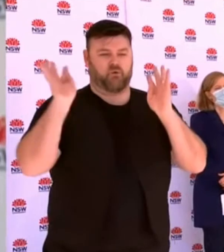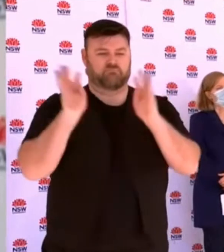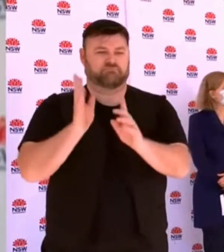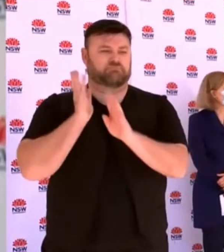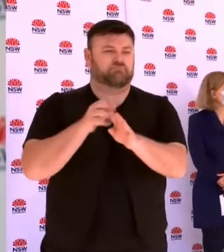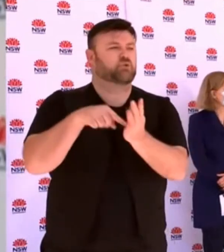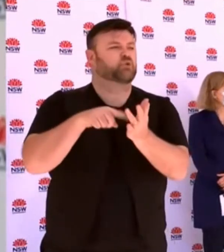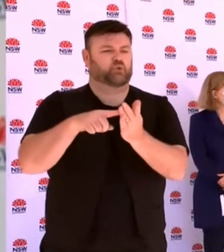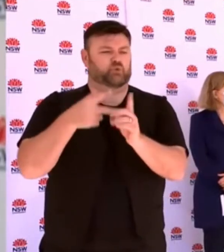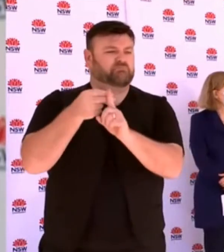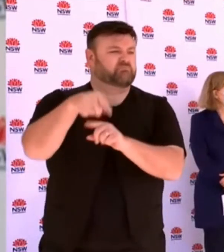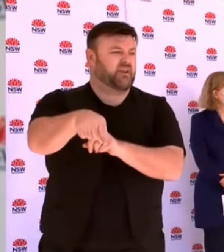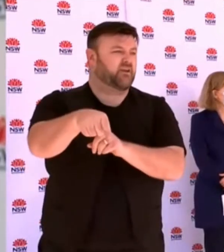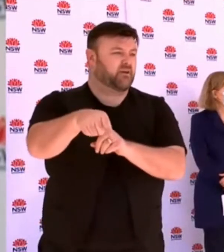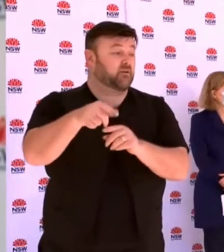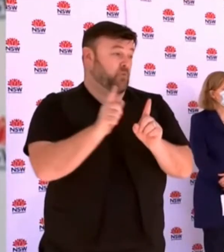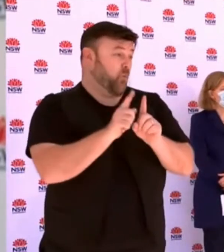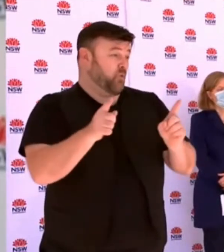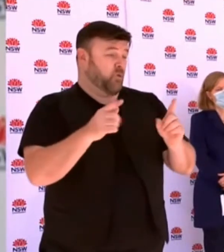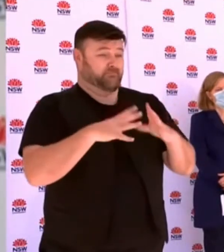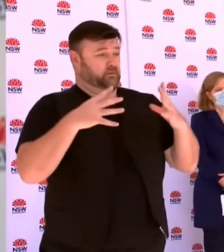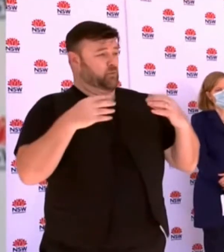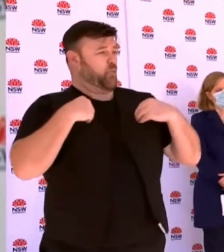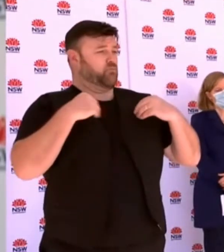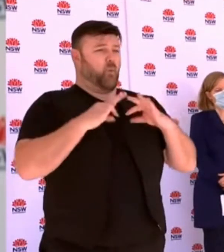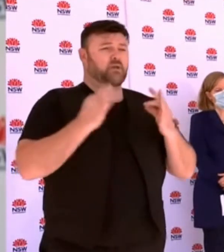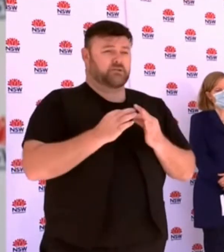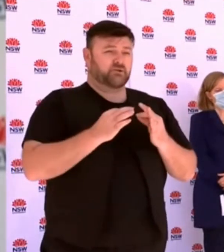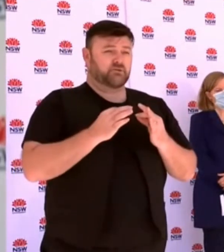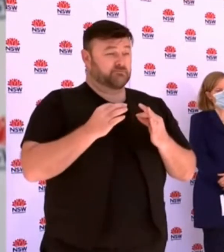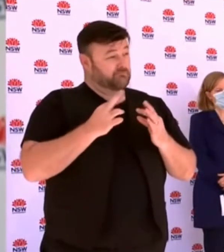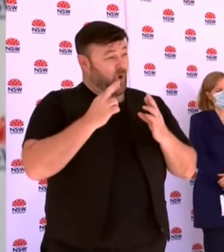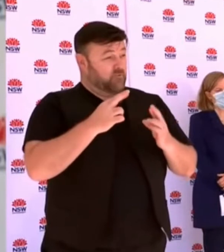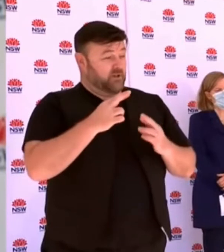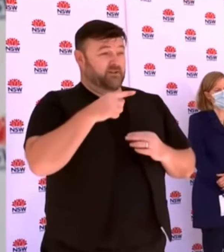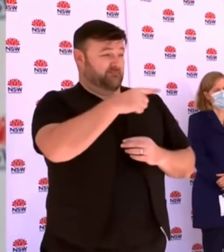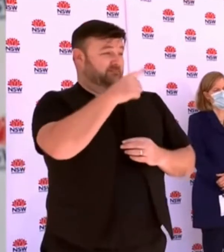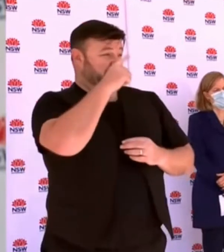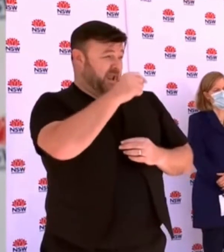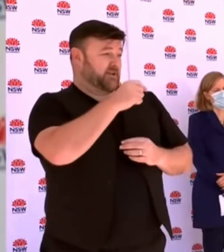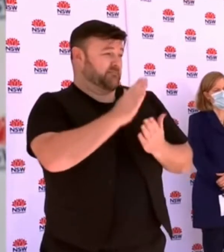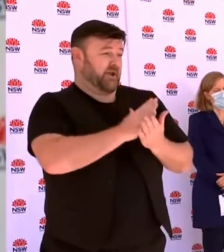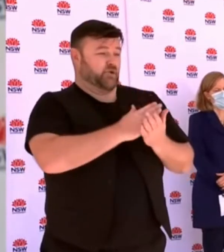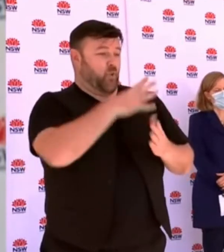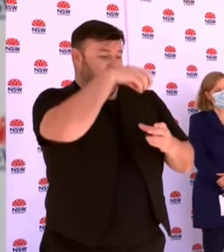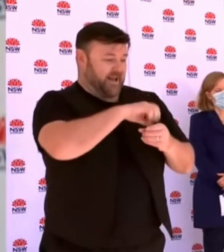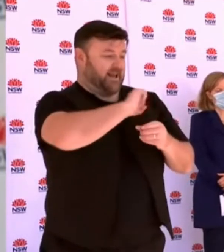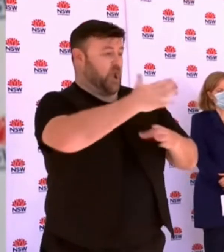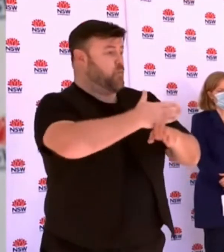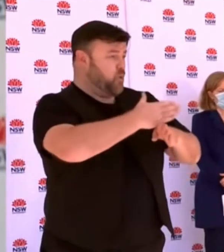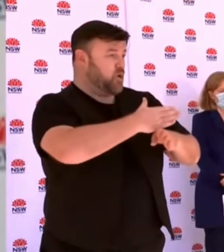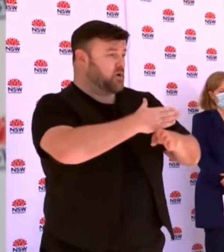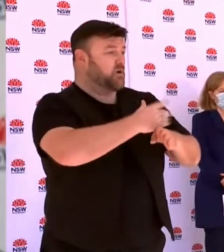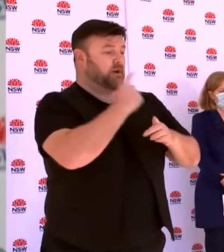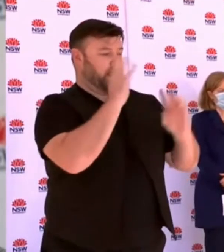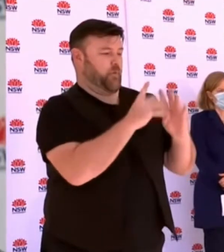also that we get the pharmacists on board and also corporates. I'm really hopeful that many corporates will have the opportunity to vaccinate their staff in